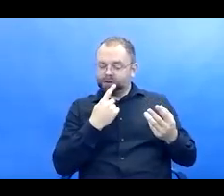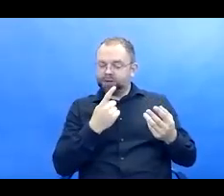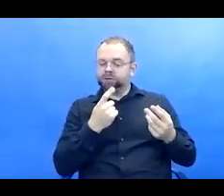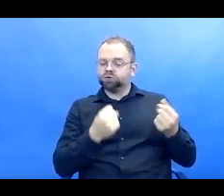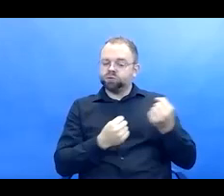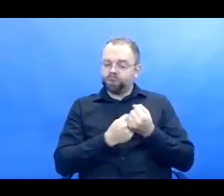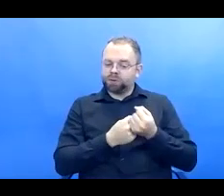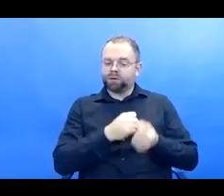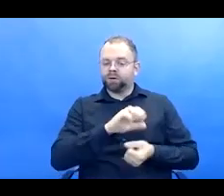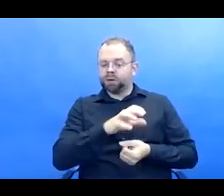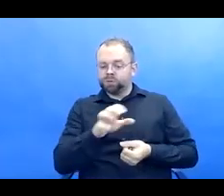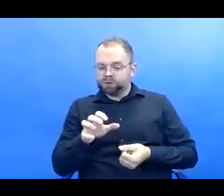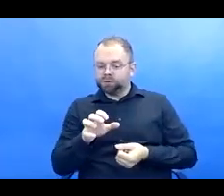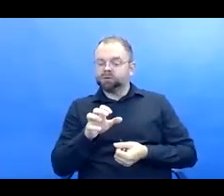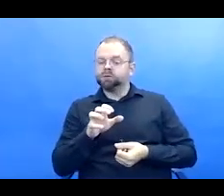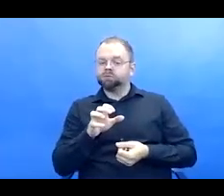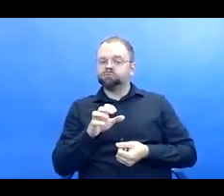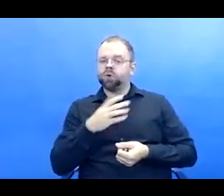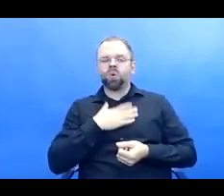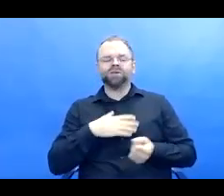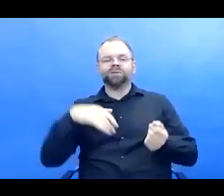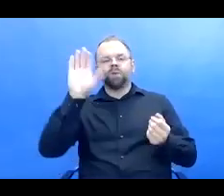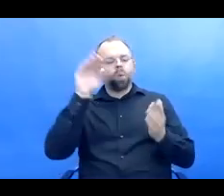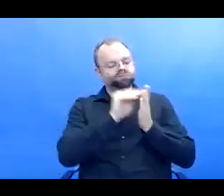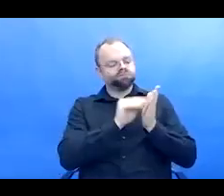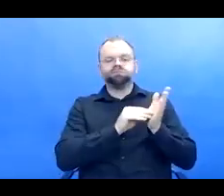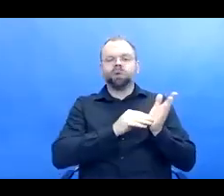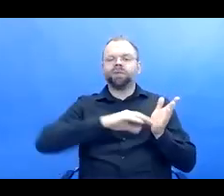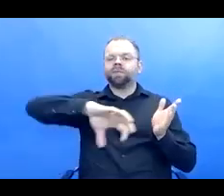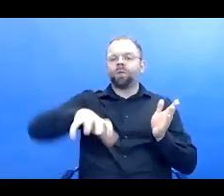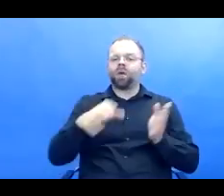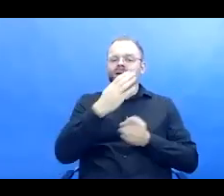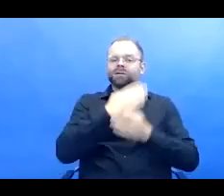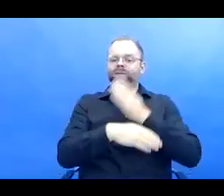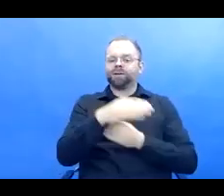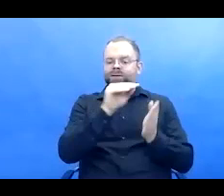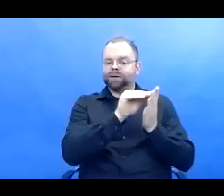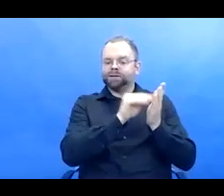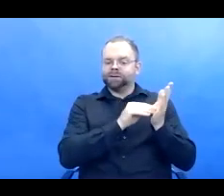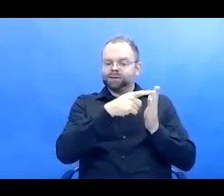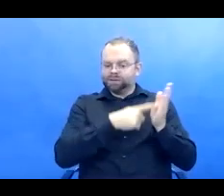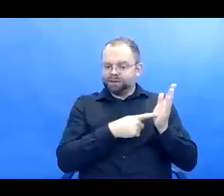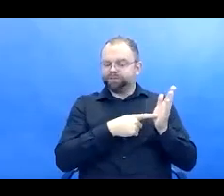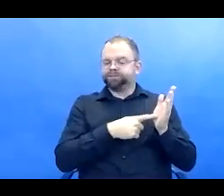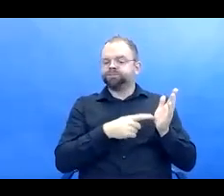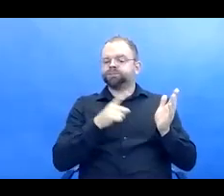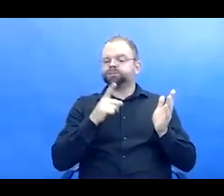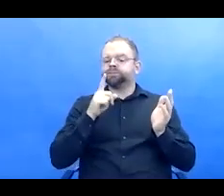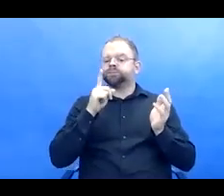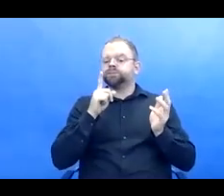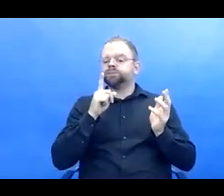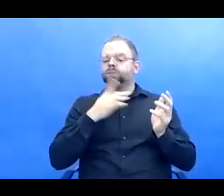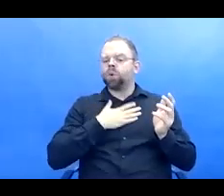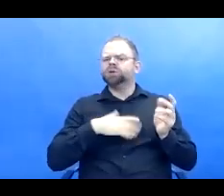include disability in their broader registries. Different countries have different systems. For instance, Senegal